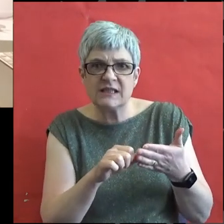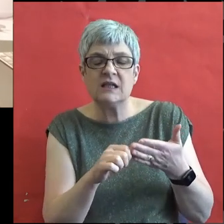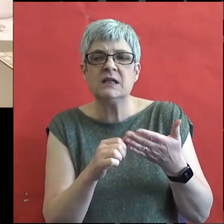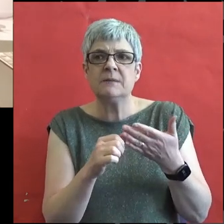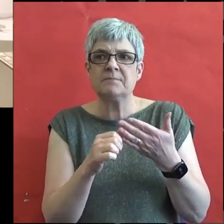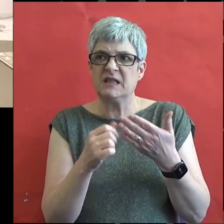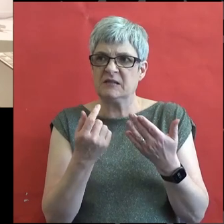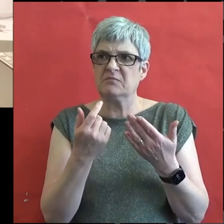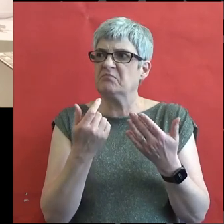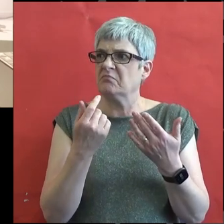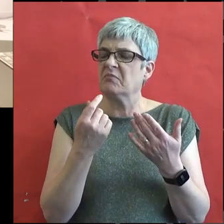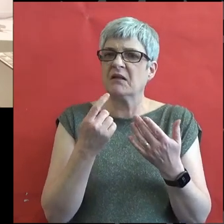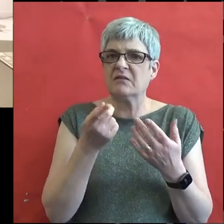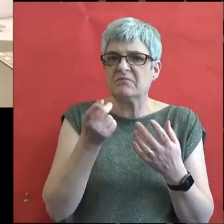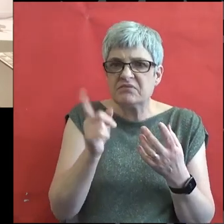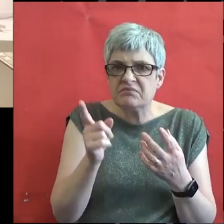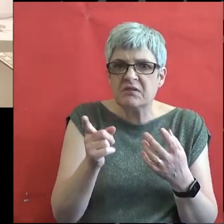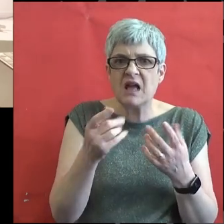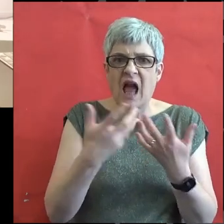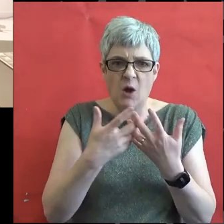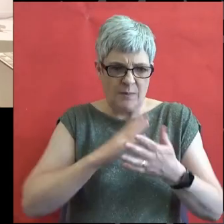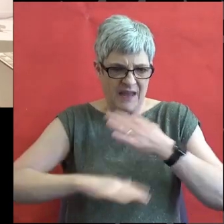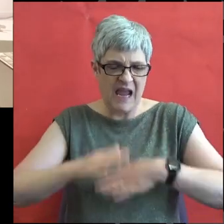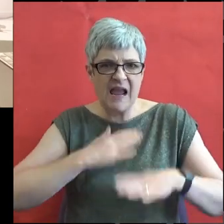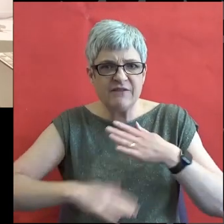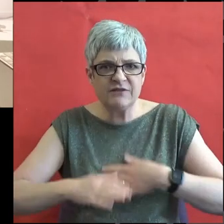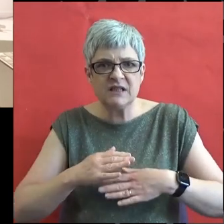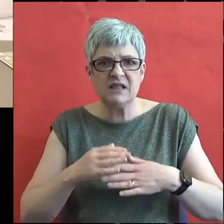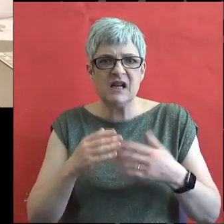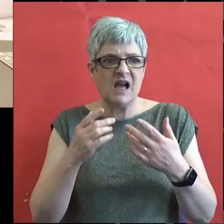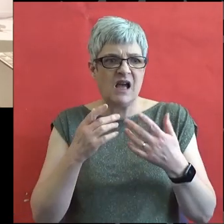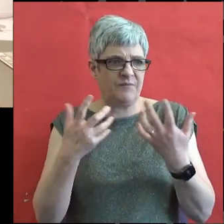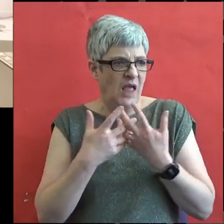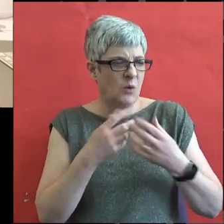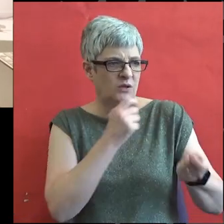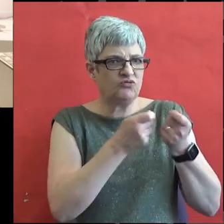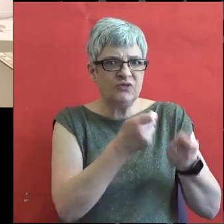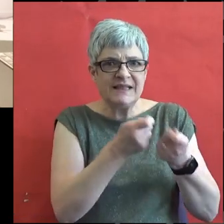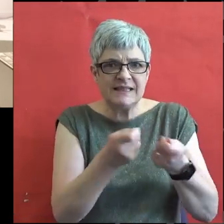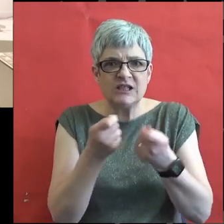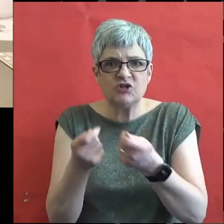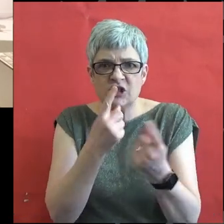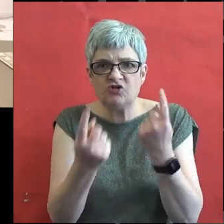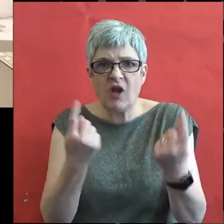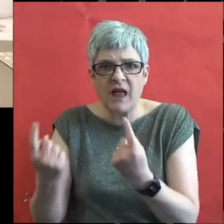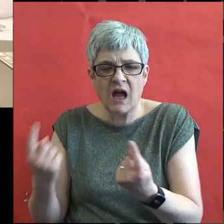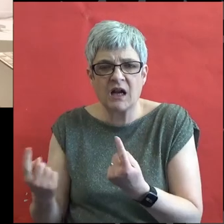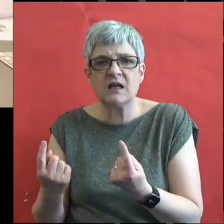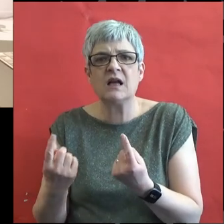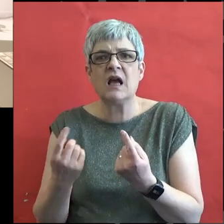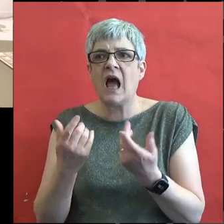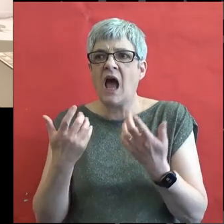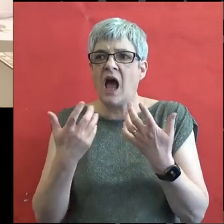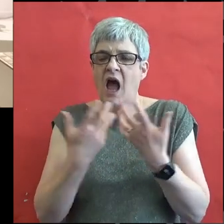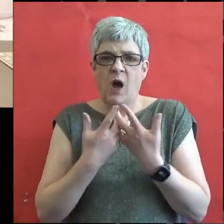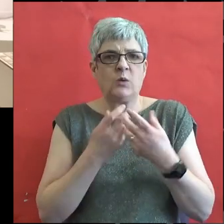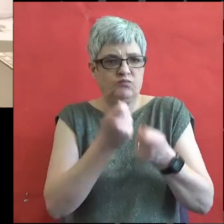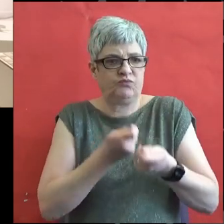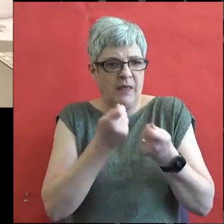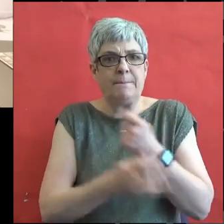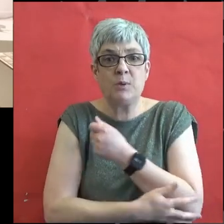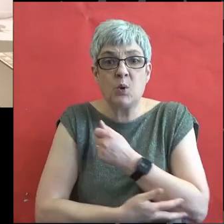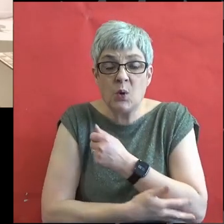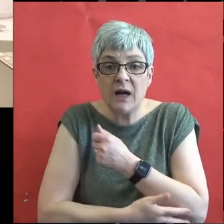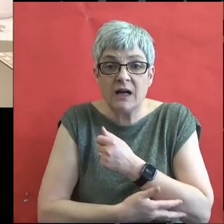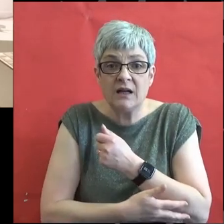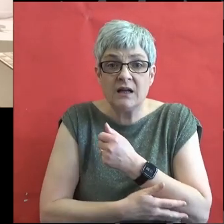behaved towards other people, the way they treat each other, the way they treat the poor. The pedestal